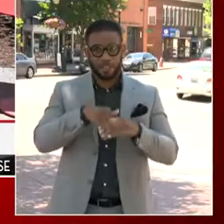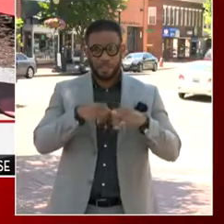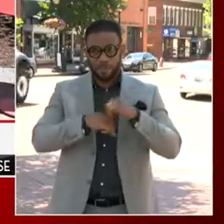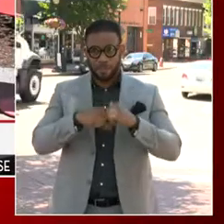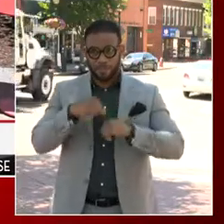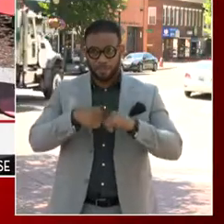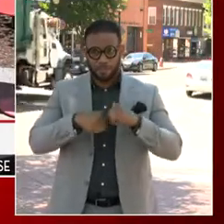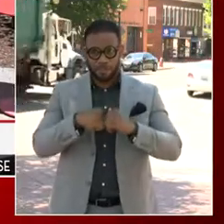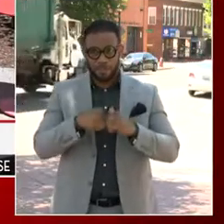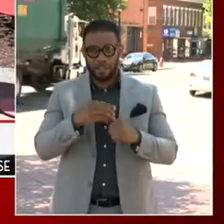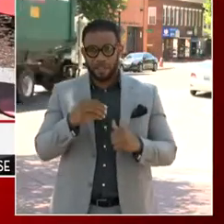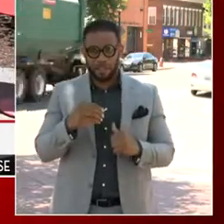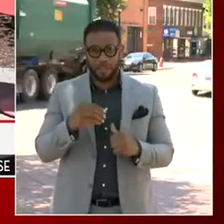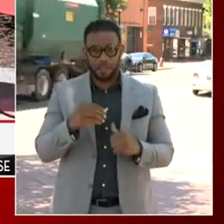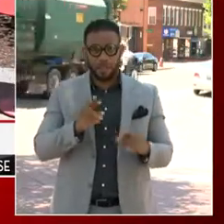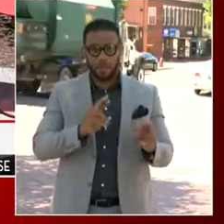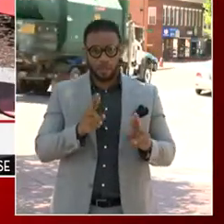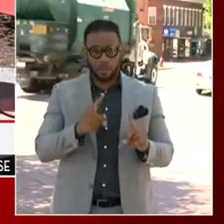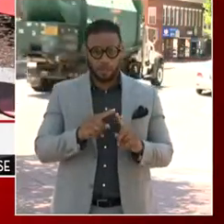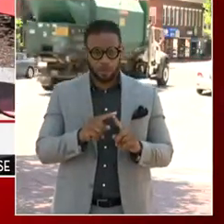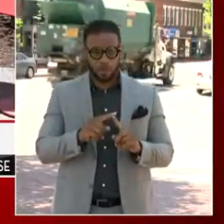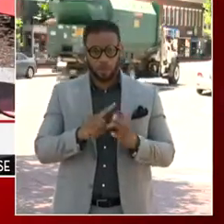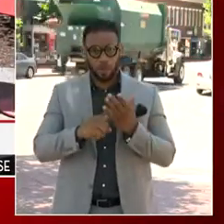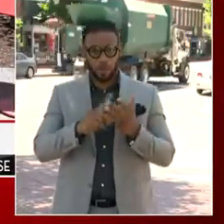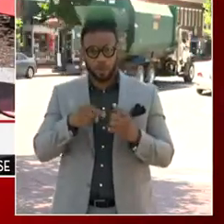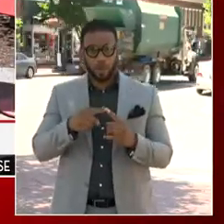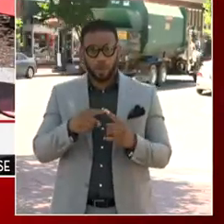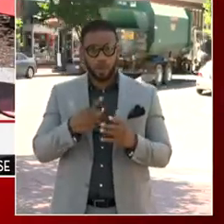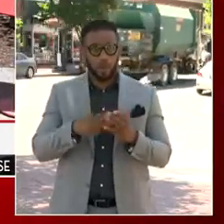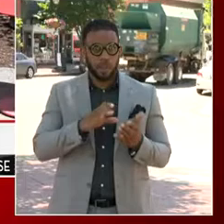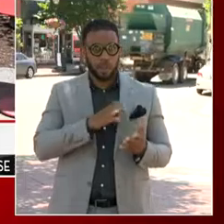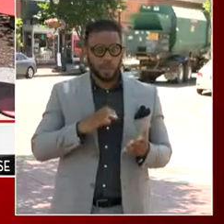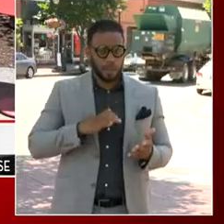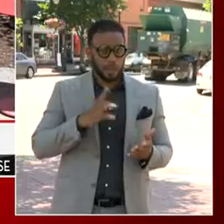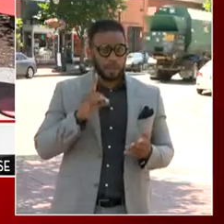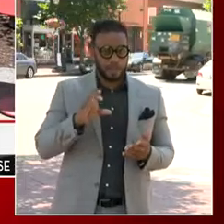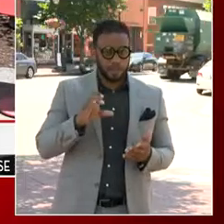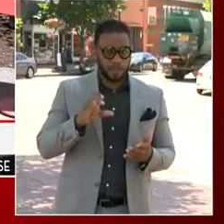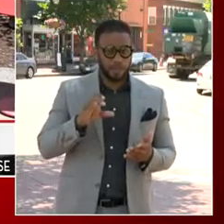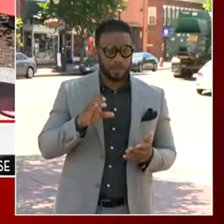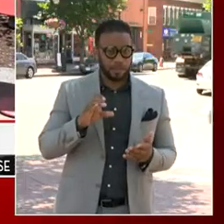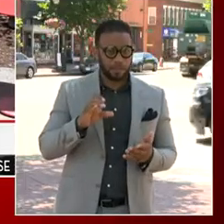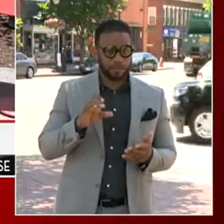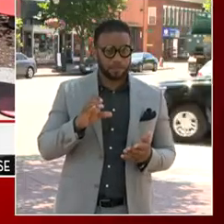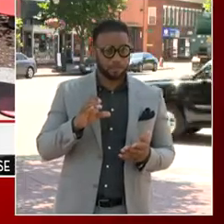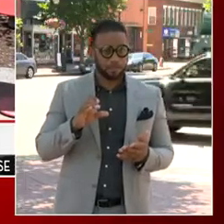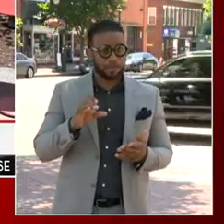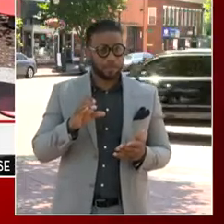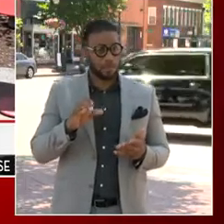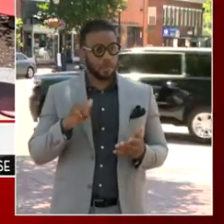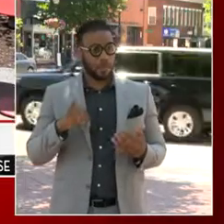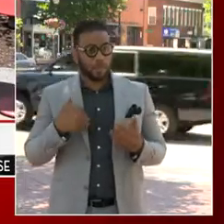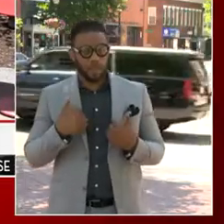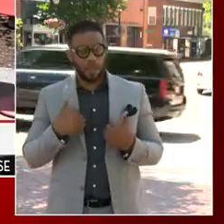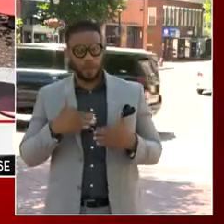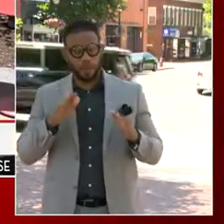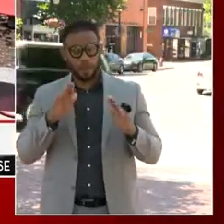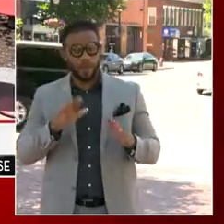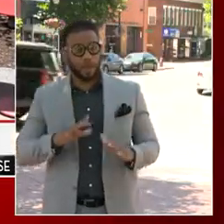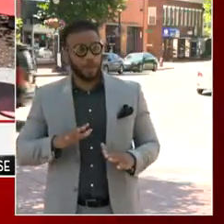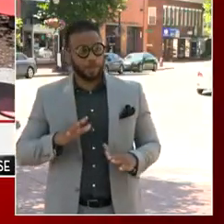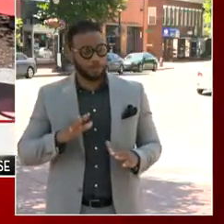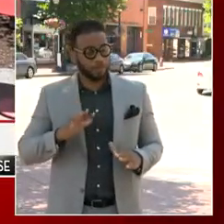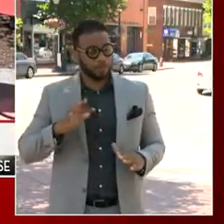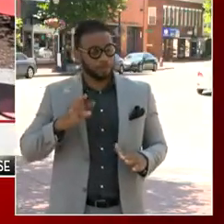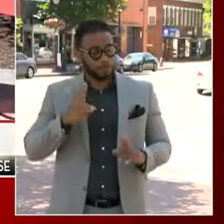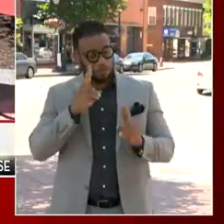infrastructure and ready to talk about with the Council of the District of Columbia. We had the great